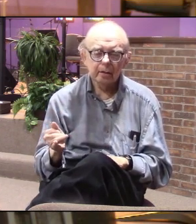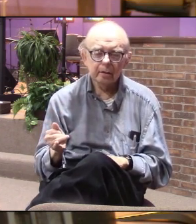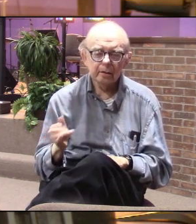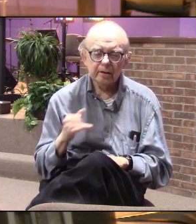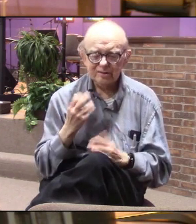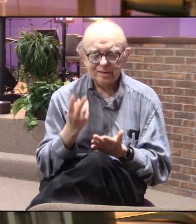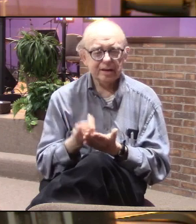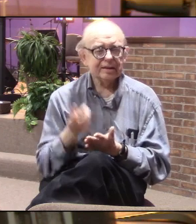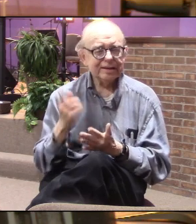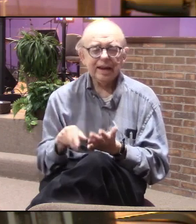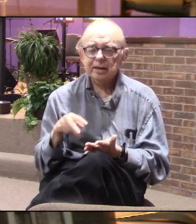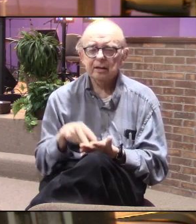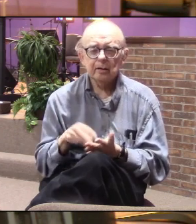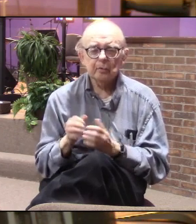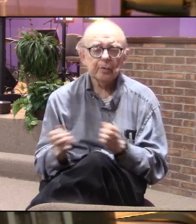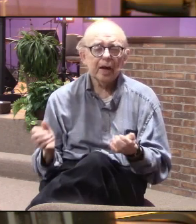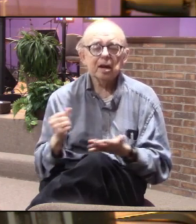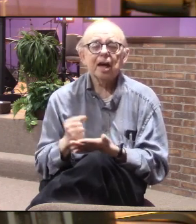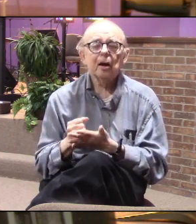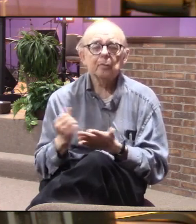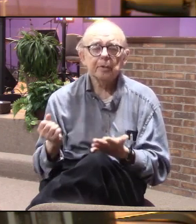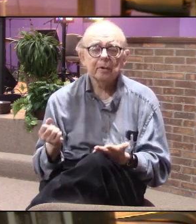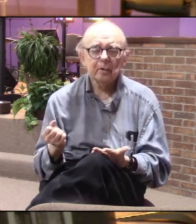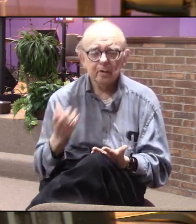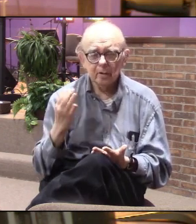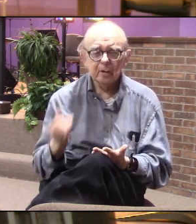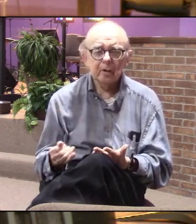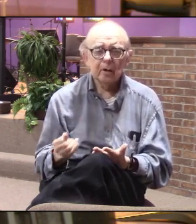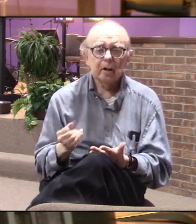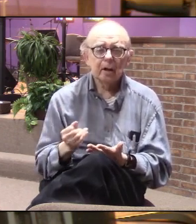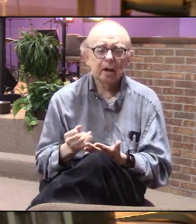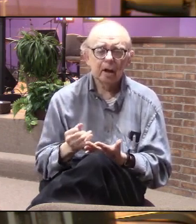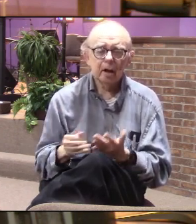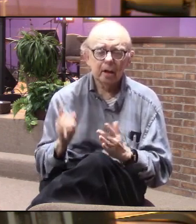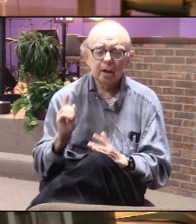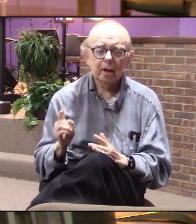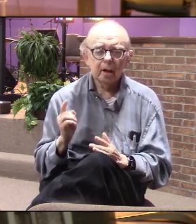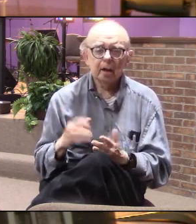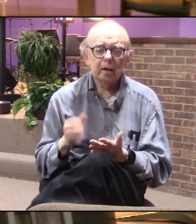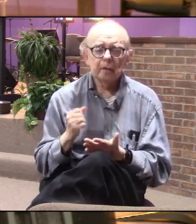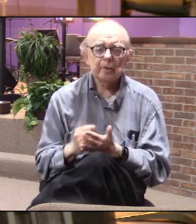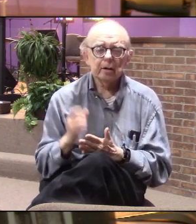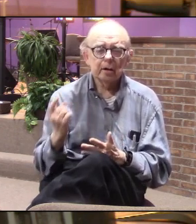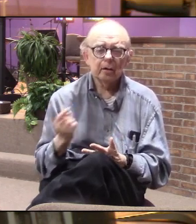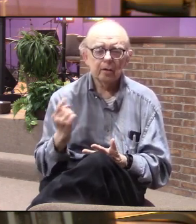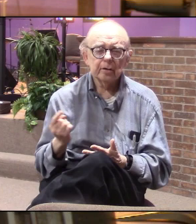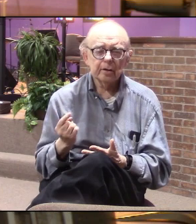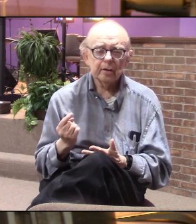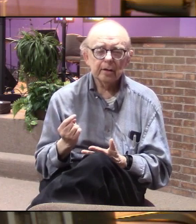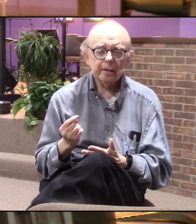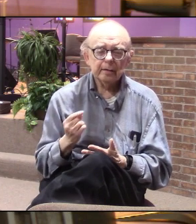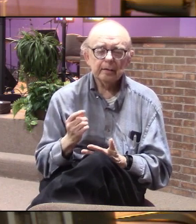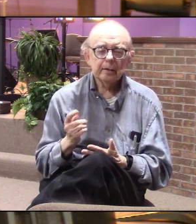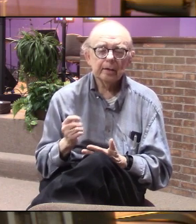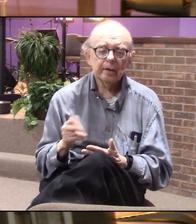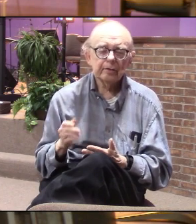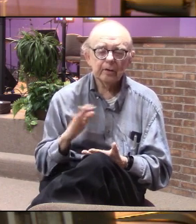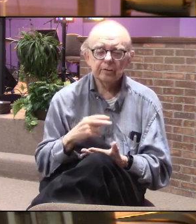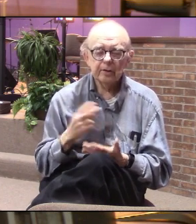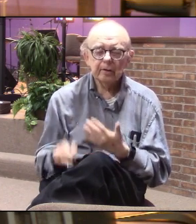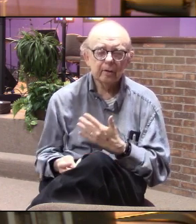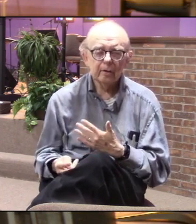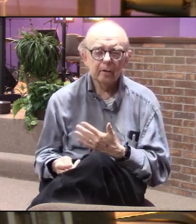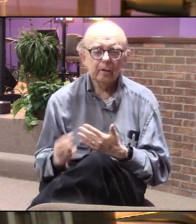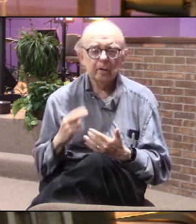get up without help, because if she tries to get up by herself, she falls. And when she